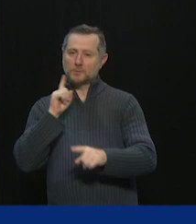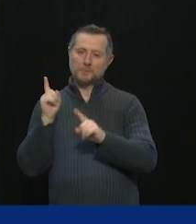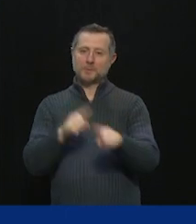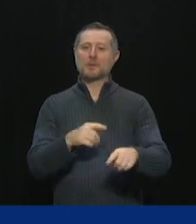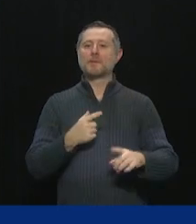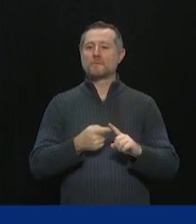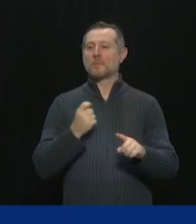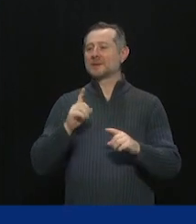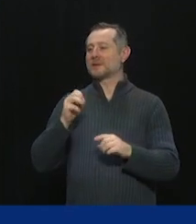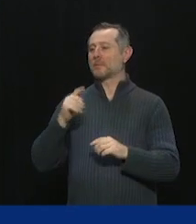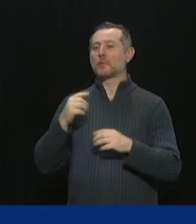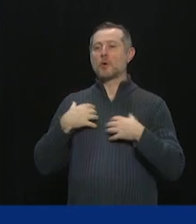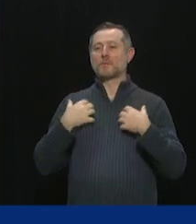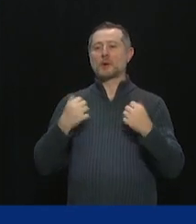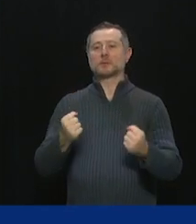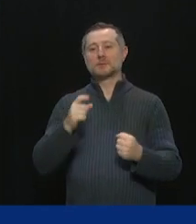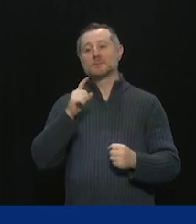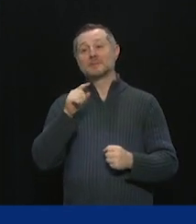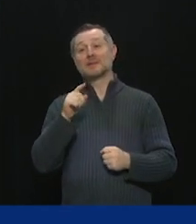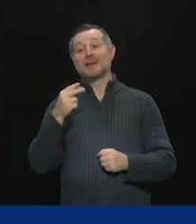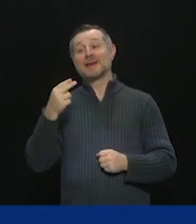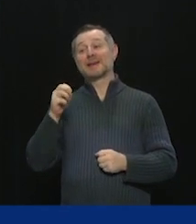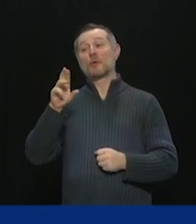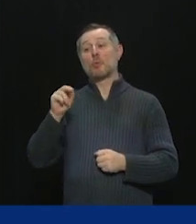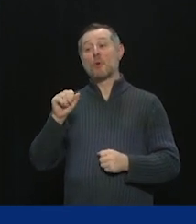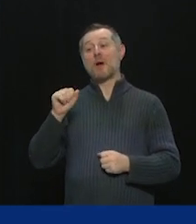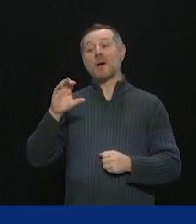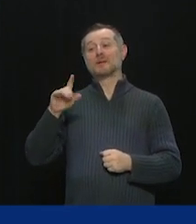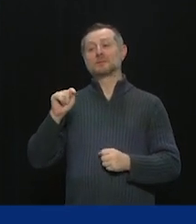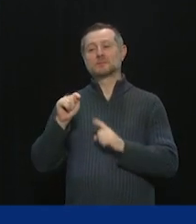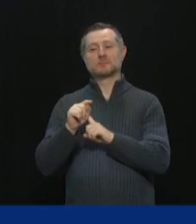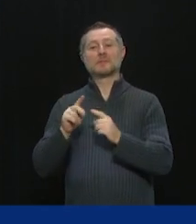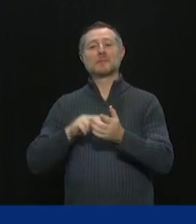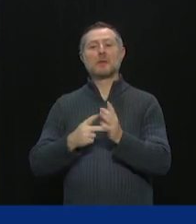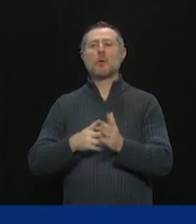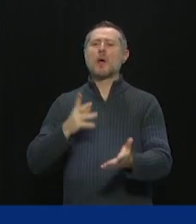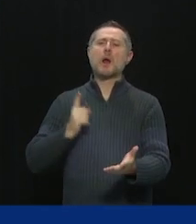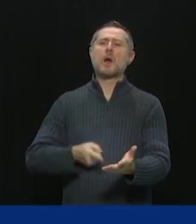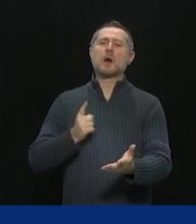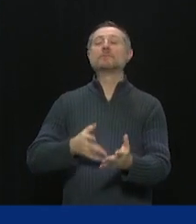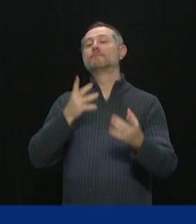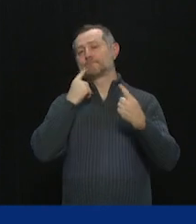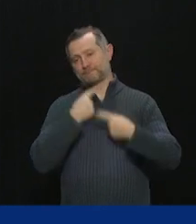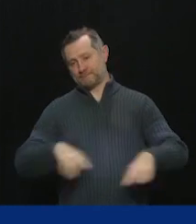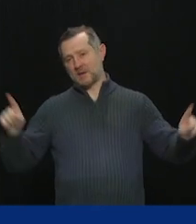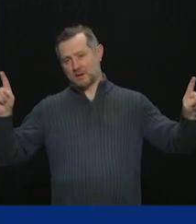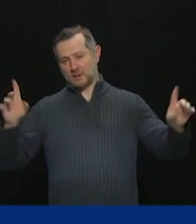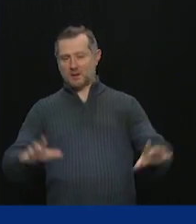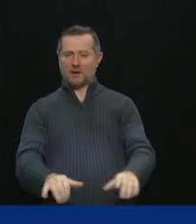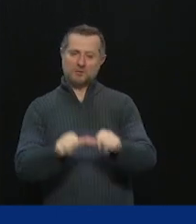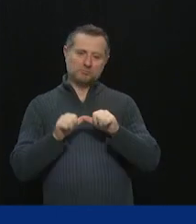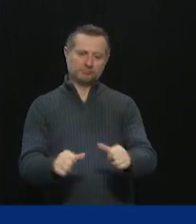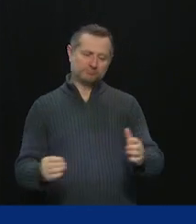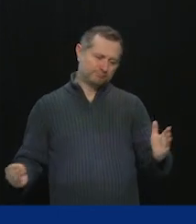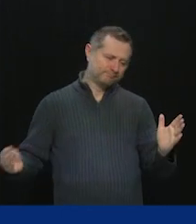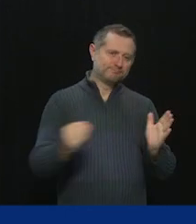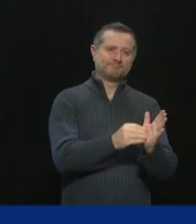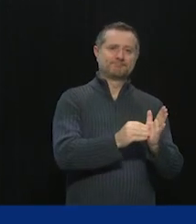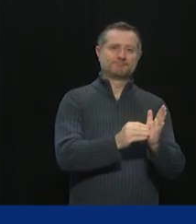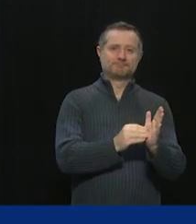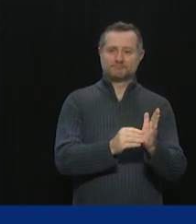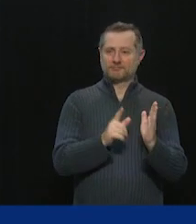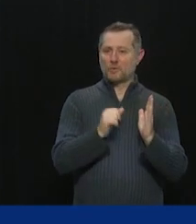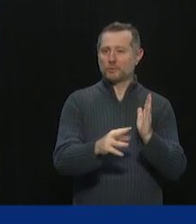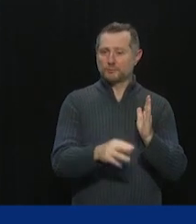the New York HERO Act, which has been talked about for a long time, but we're finally going to make it become a reality right now. I also